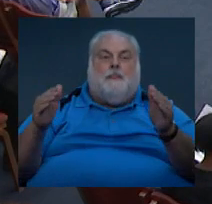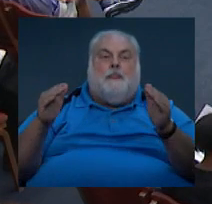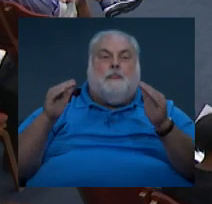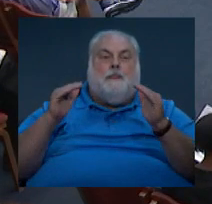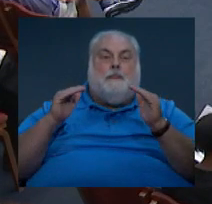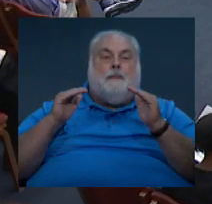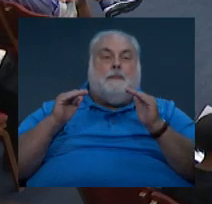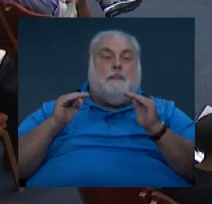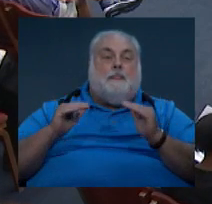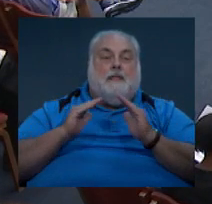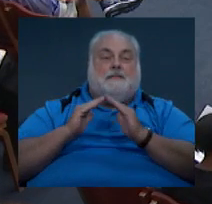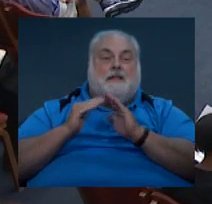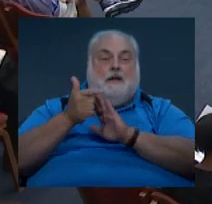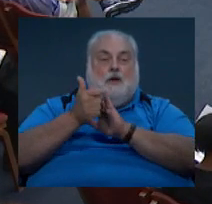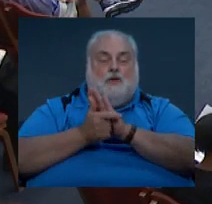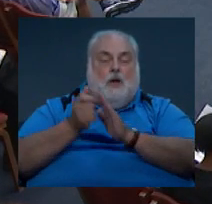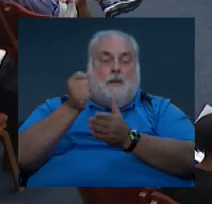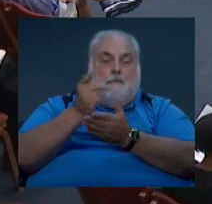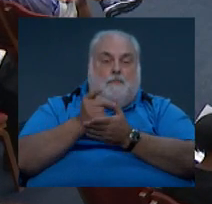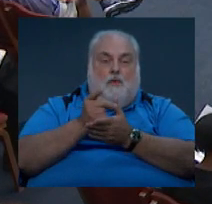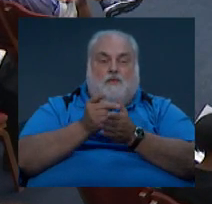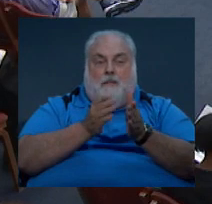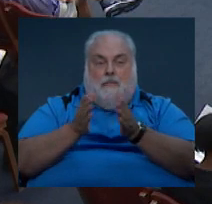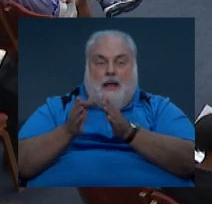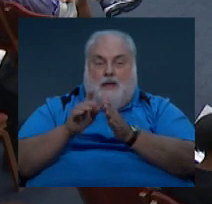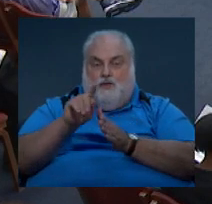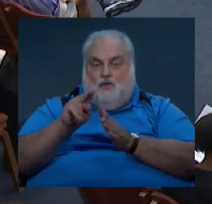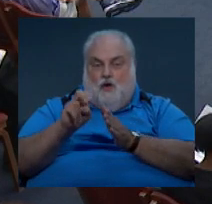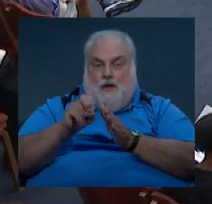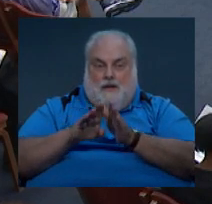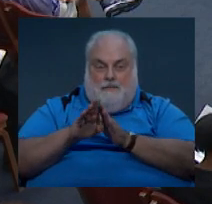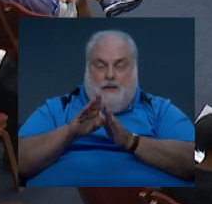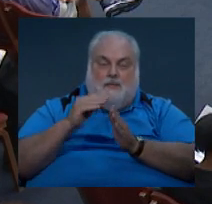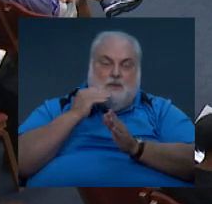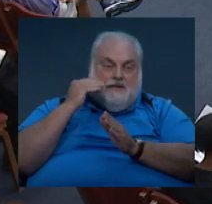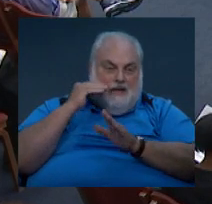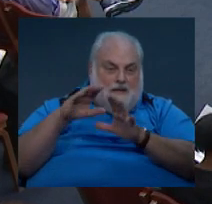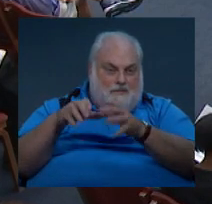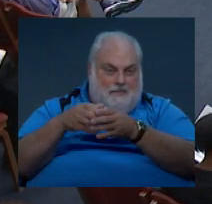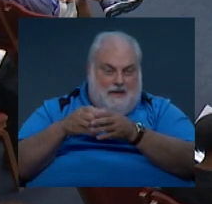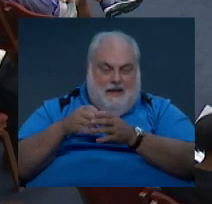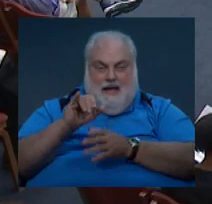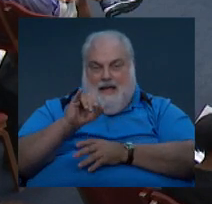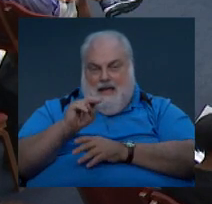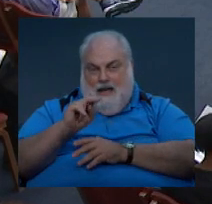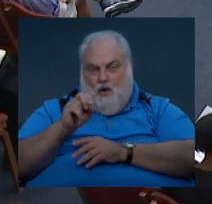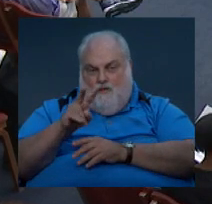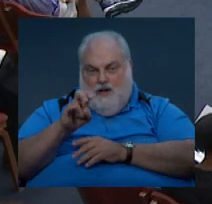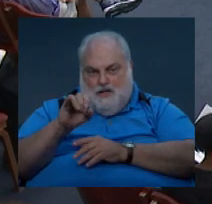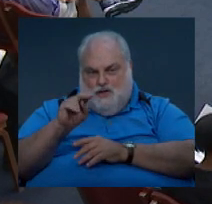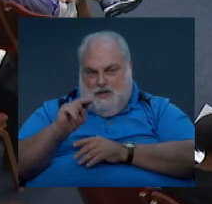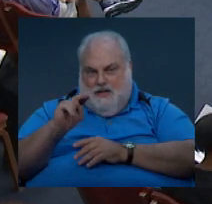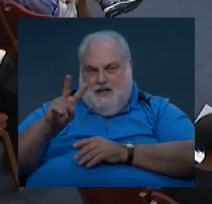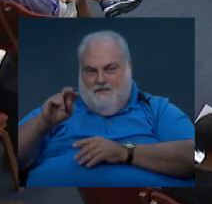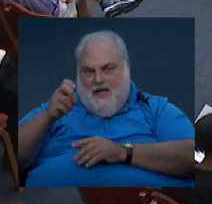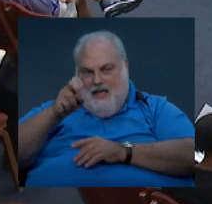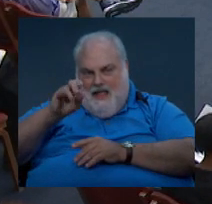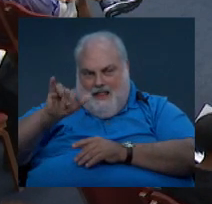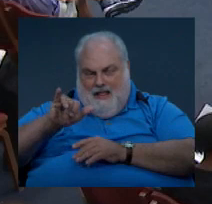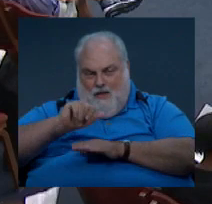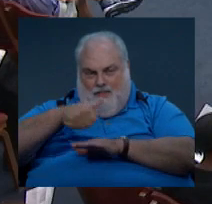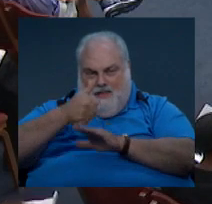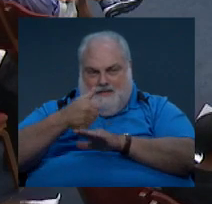the purposes, an ordinance to approve a planned zoning development, establish a planned residential district titled Innovation Valley, short form PDR,